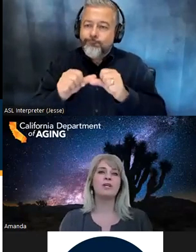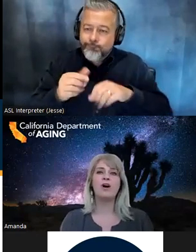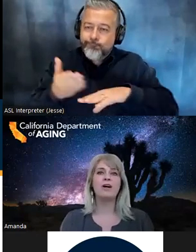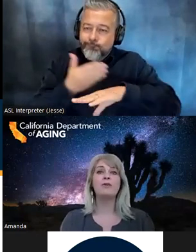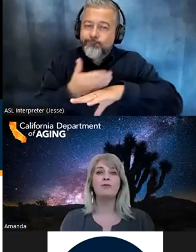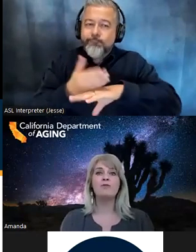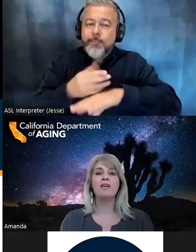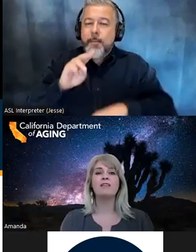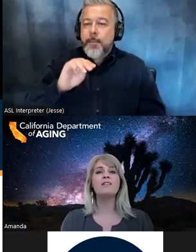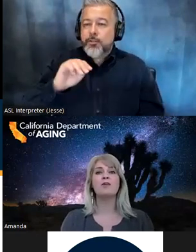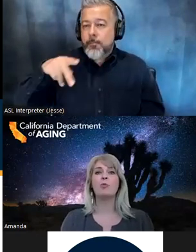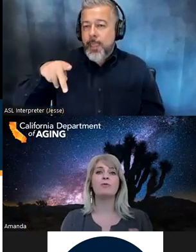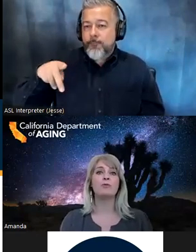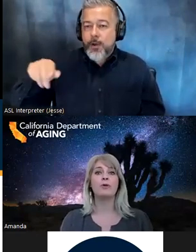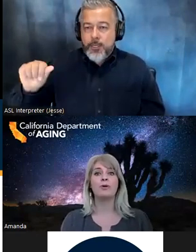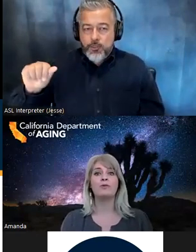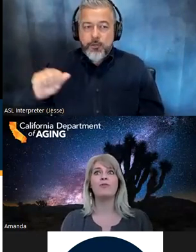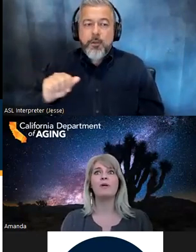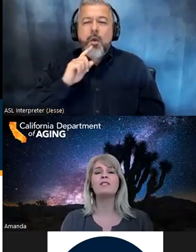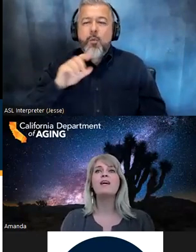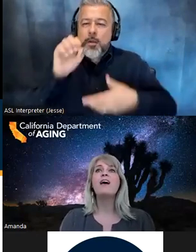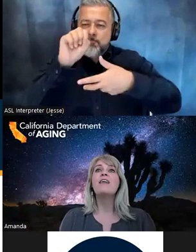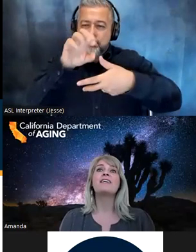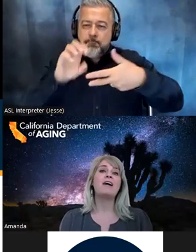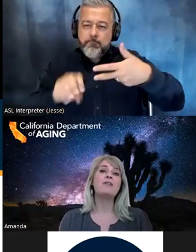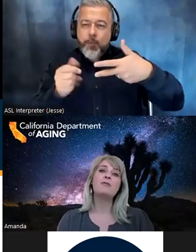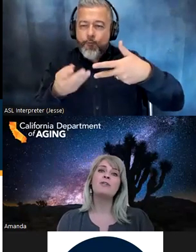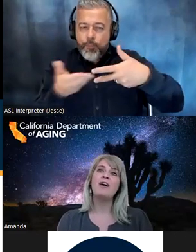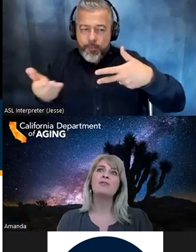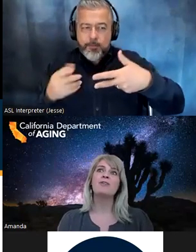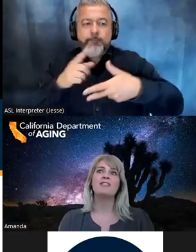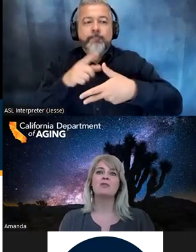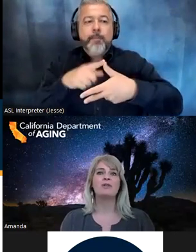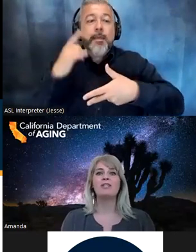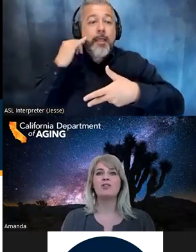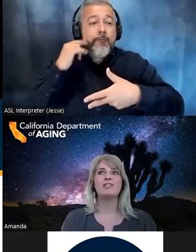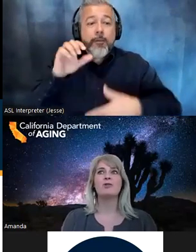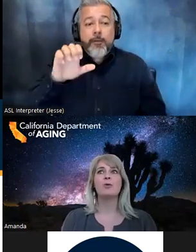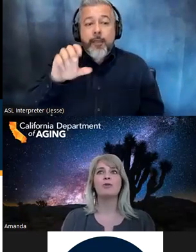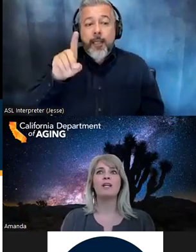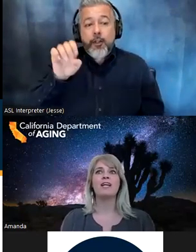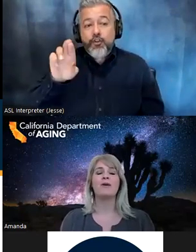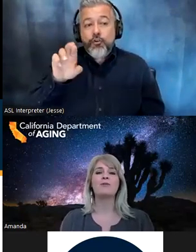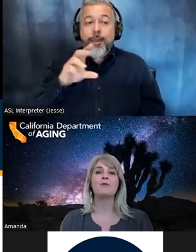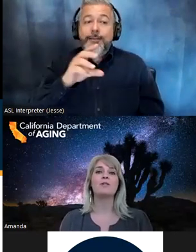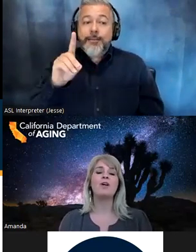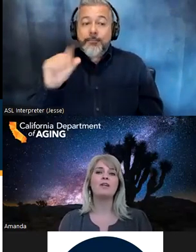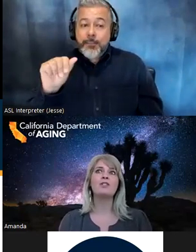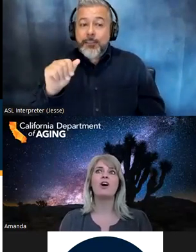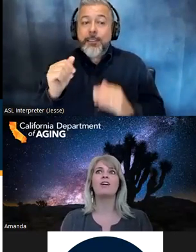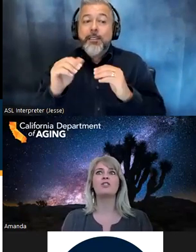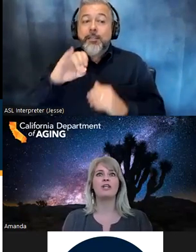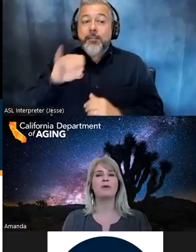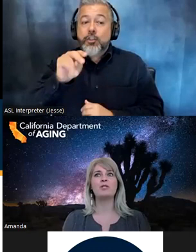just want to call out a few things that are open for your involvement. The California Elder and Disability Justice Coordinating Council